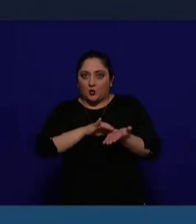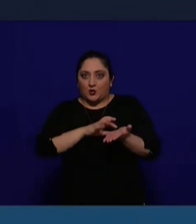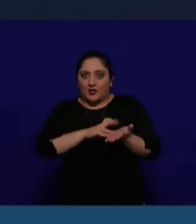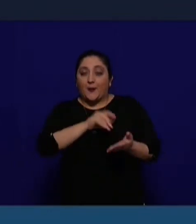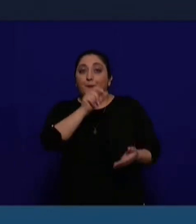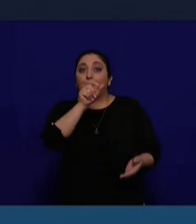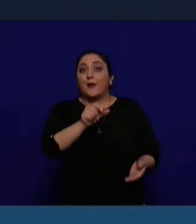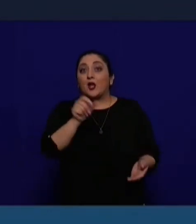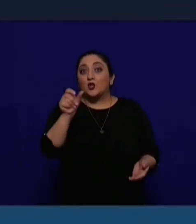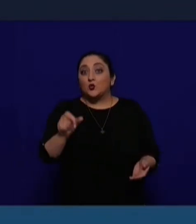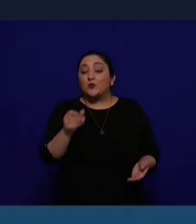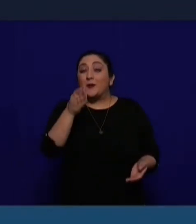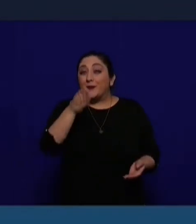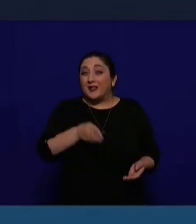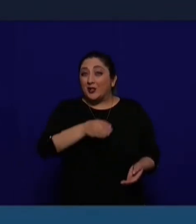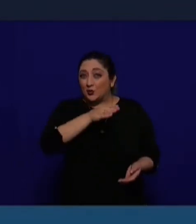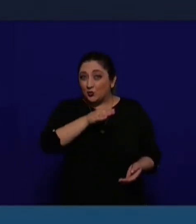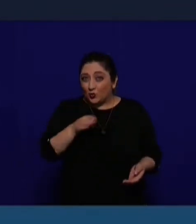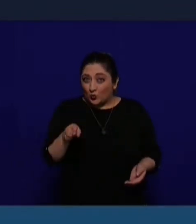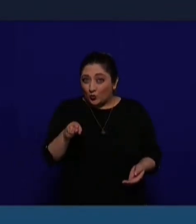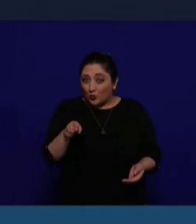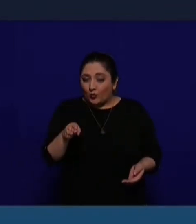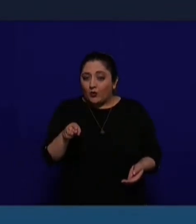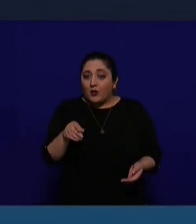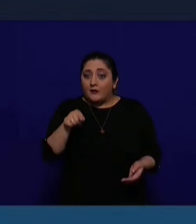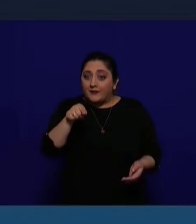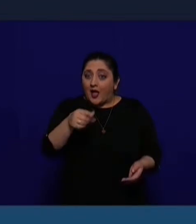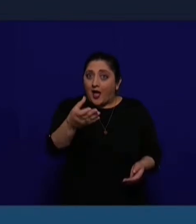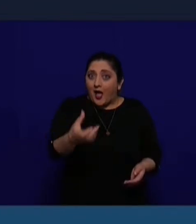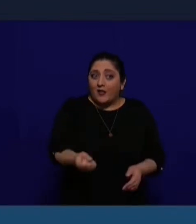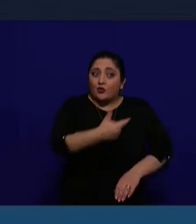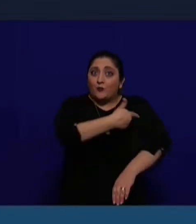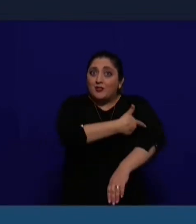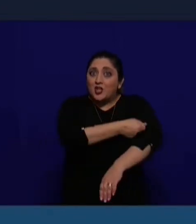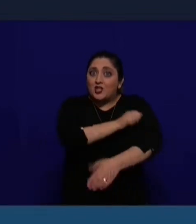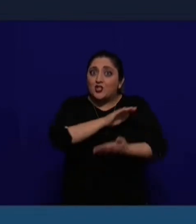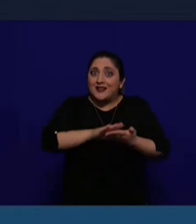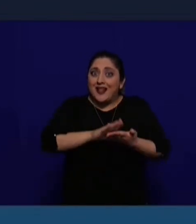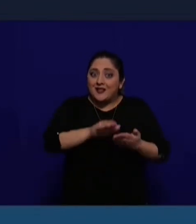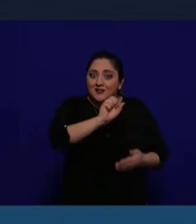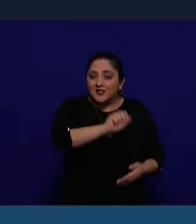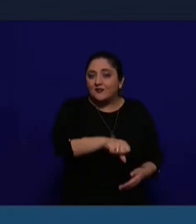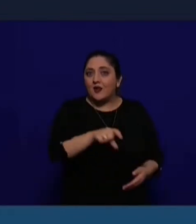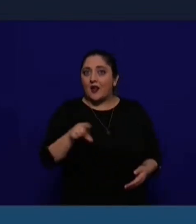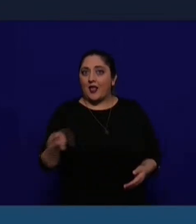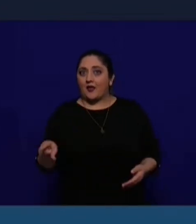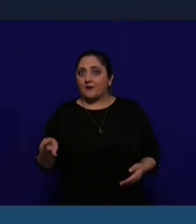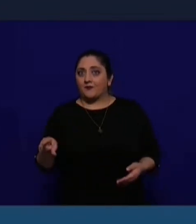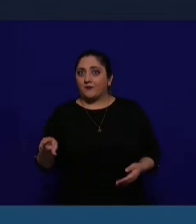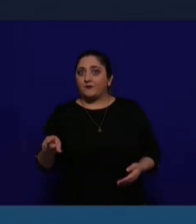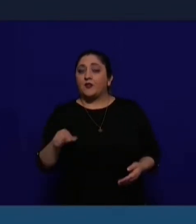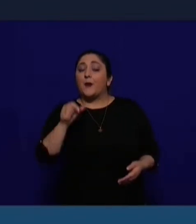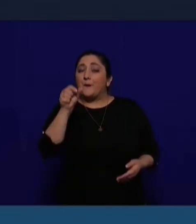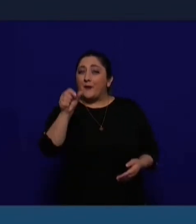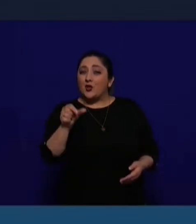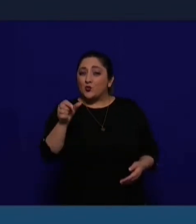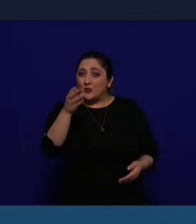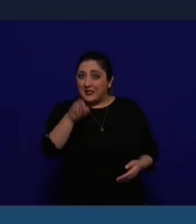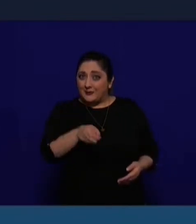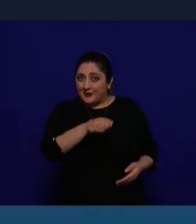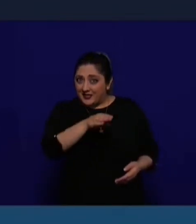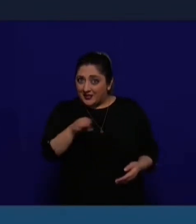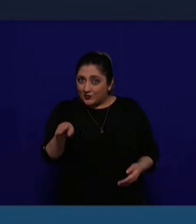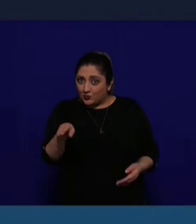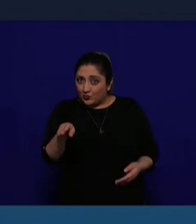li mietu u rajna wkoll jekk huma kienux diġà tlaqmu qabel dak il-persuni kollha li mietu sibna li kien hemm